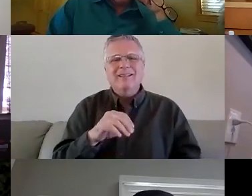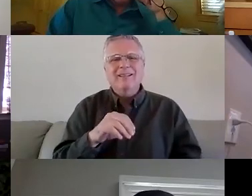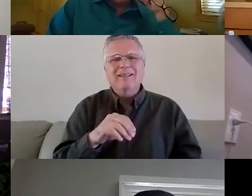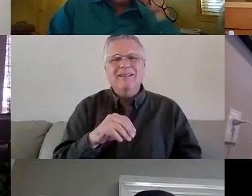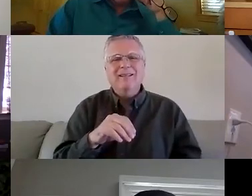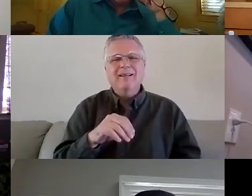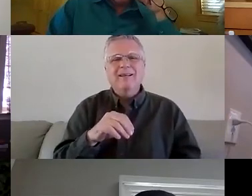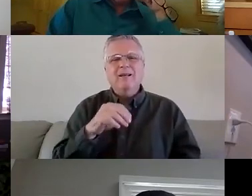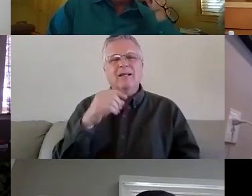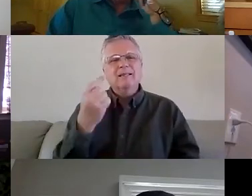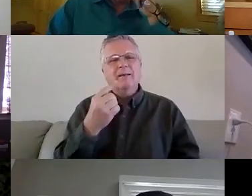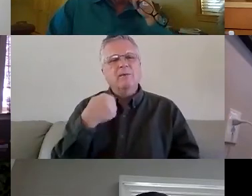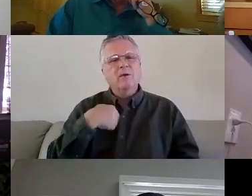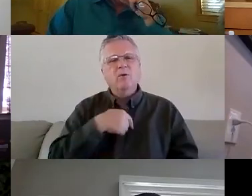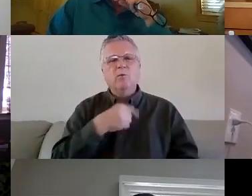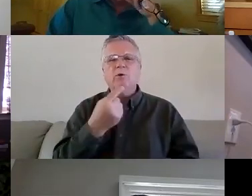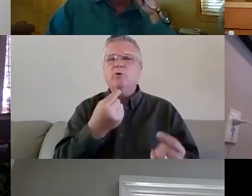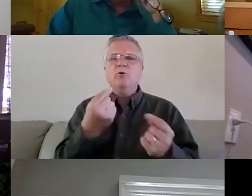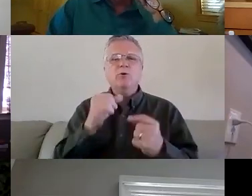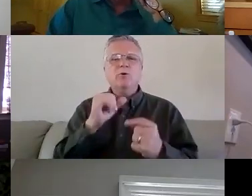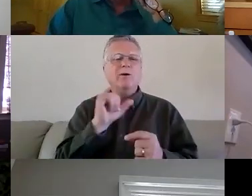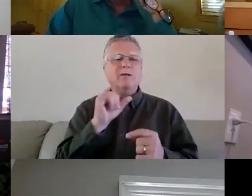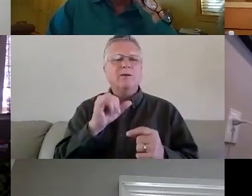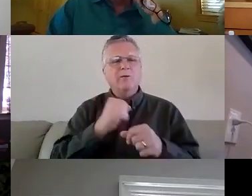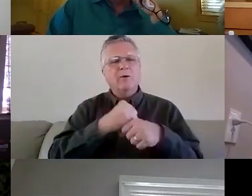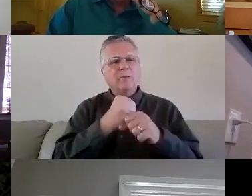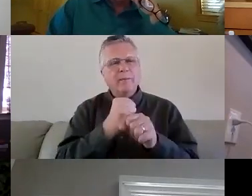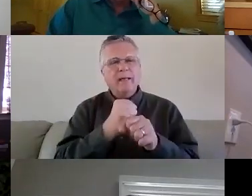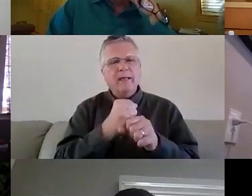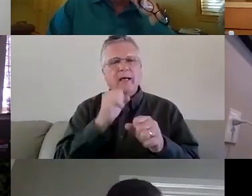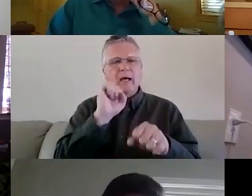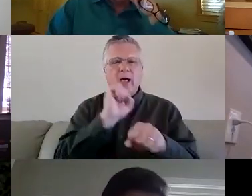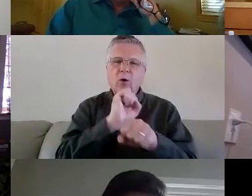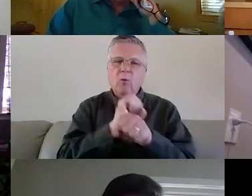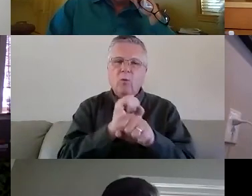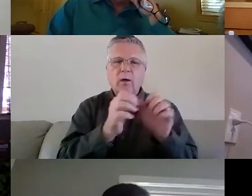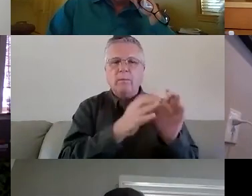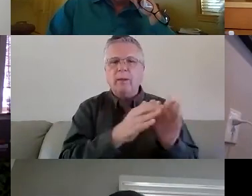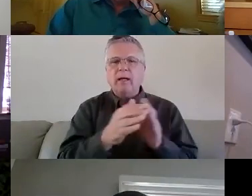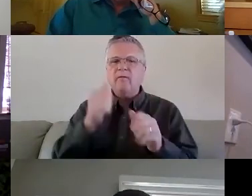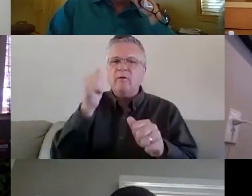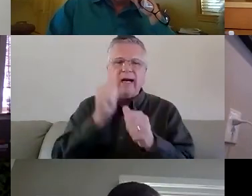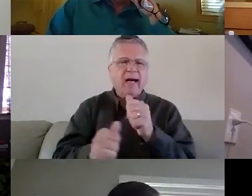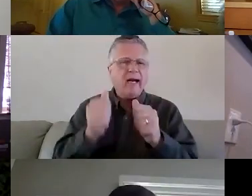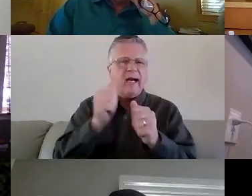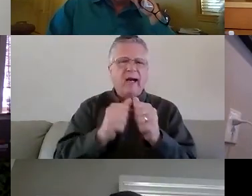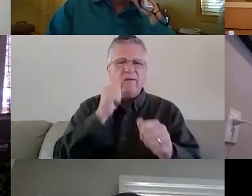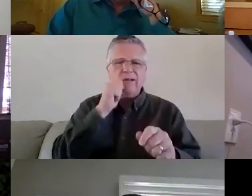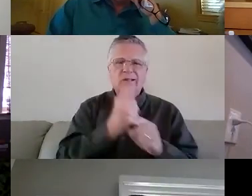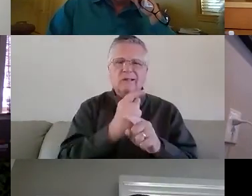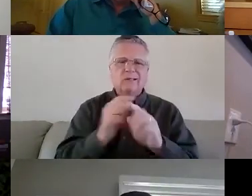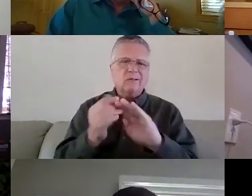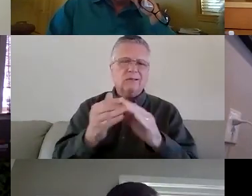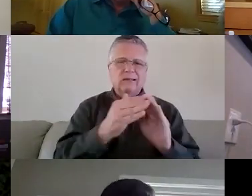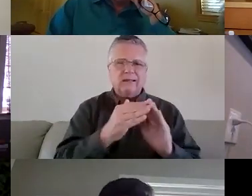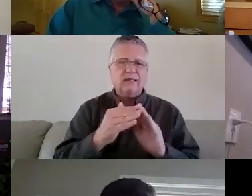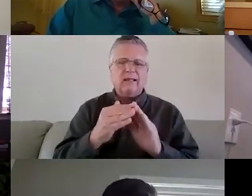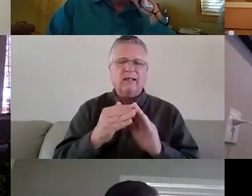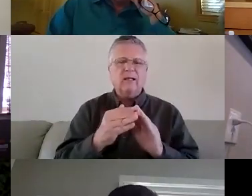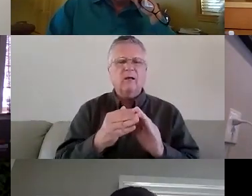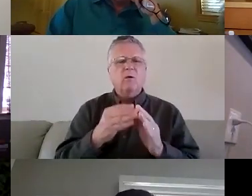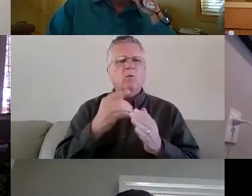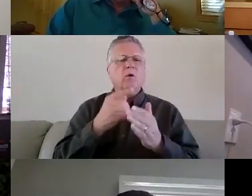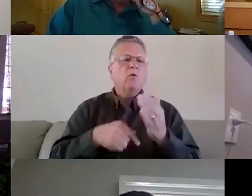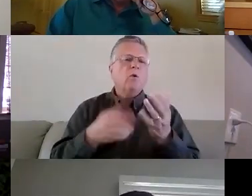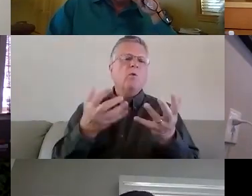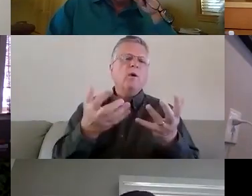So one of the things that we're also doing is we are creating a work plan for every sister city between what we want to